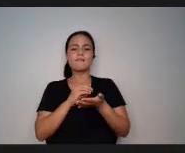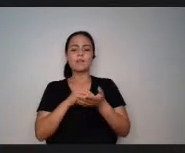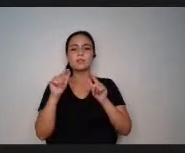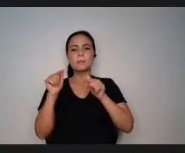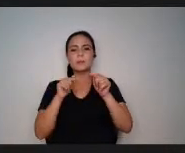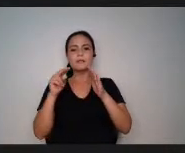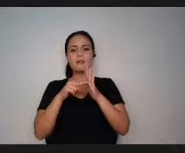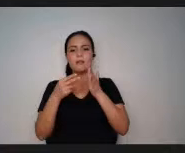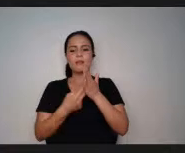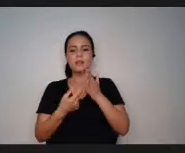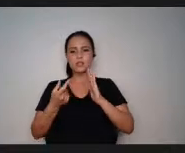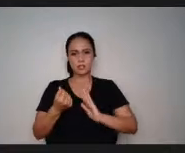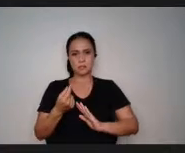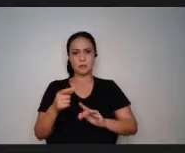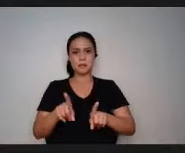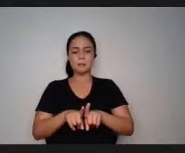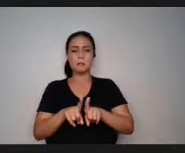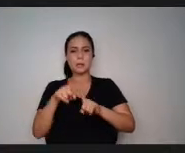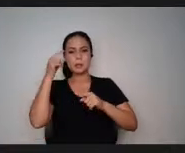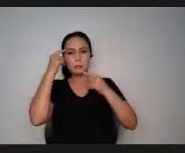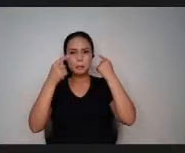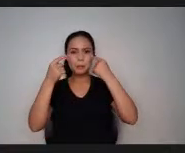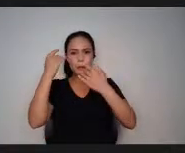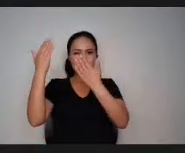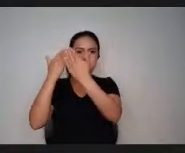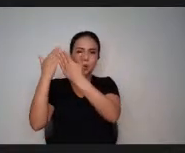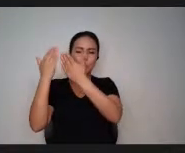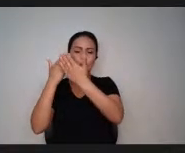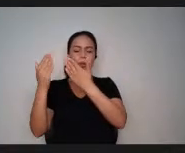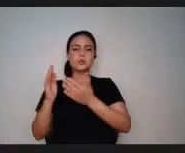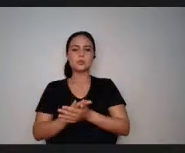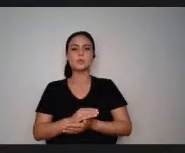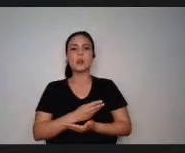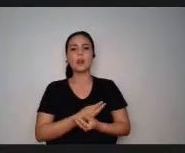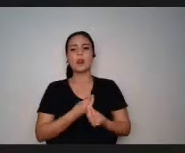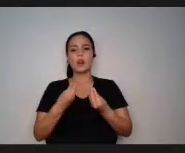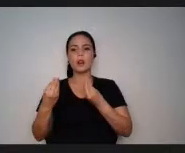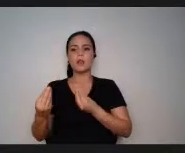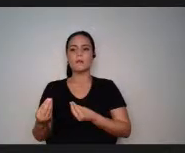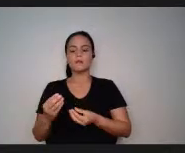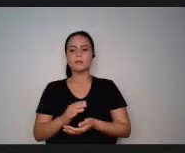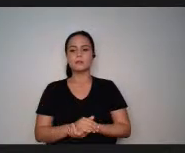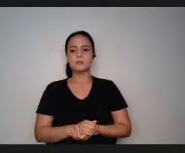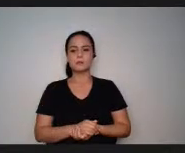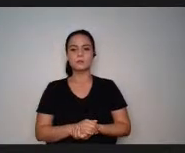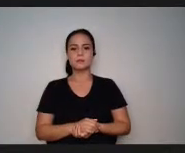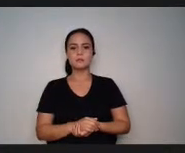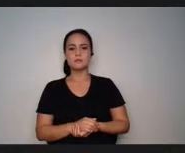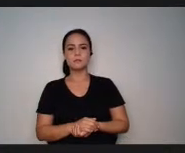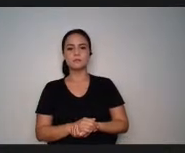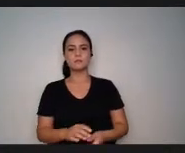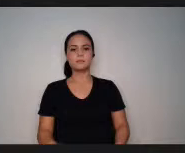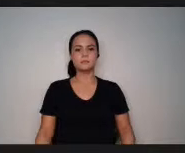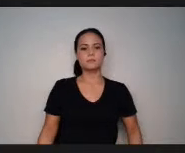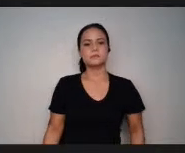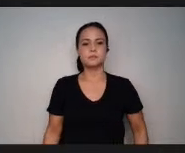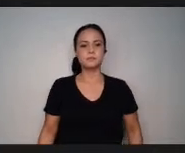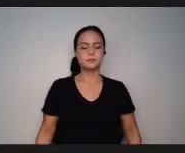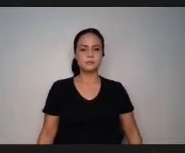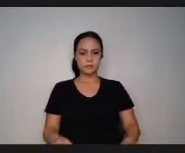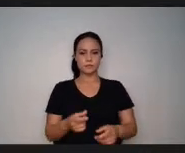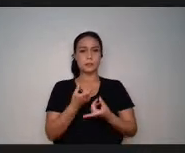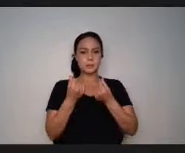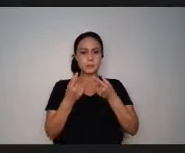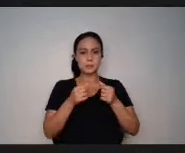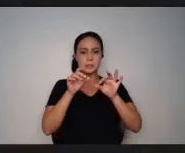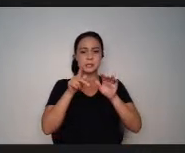Another sentence, the lack of work demands a lot from your psychological being. And there are a